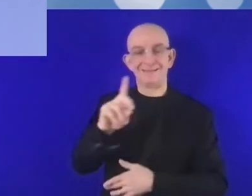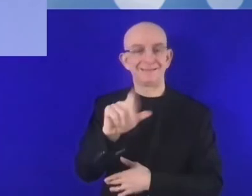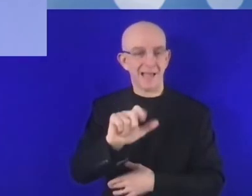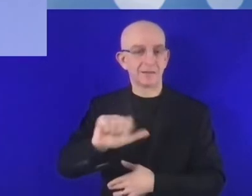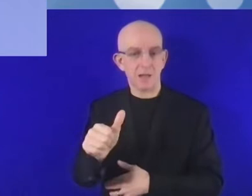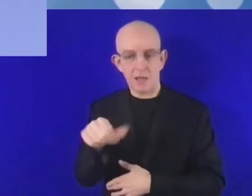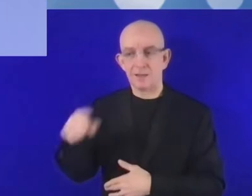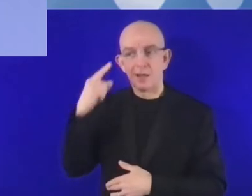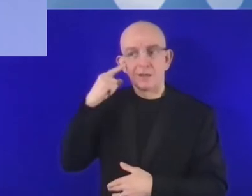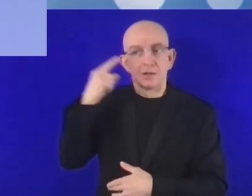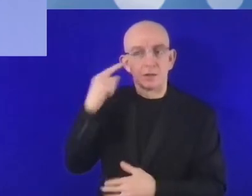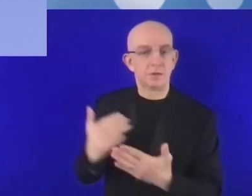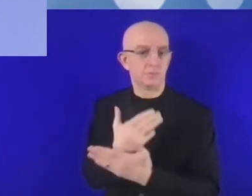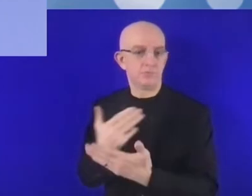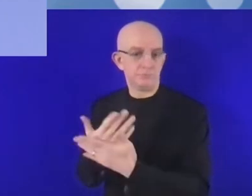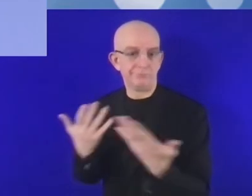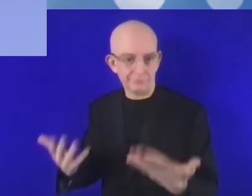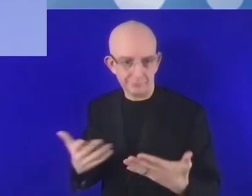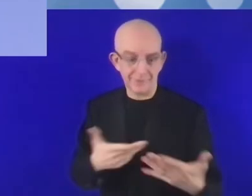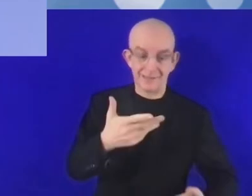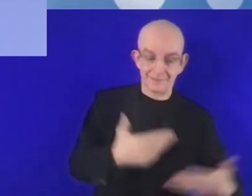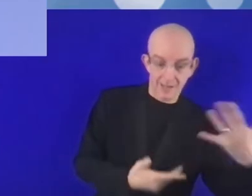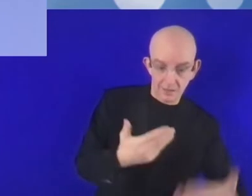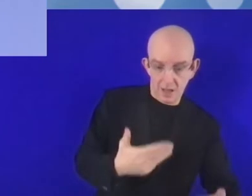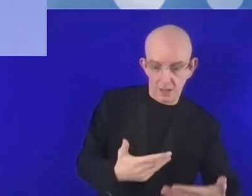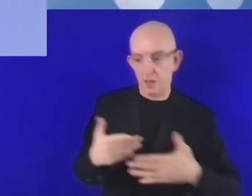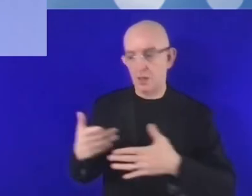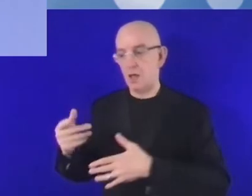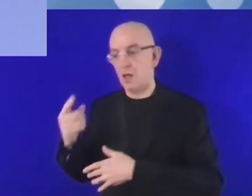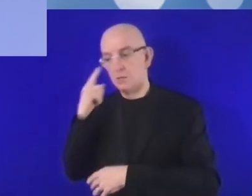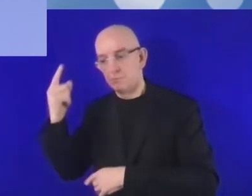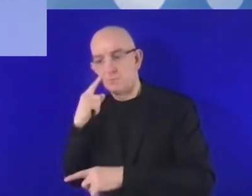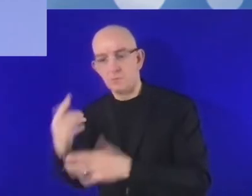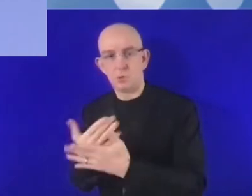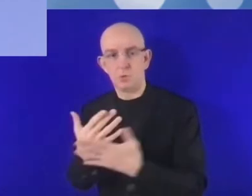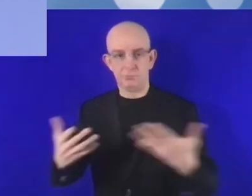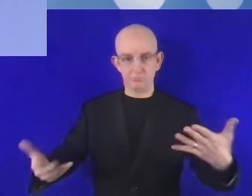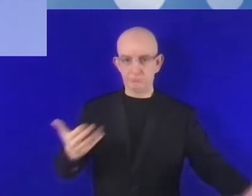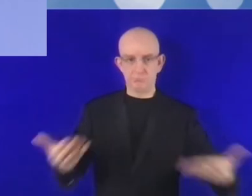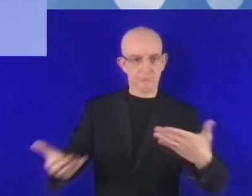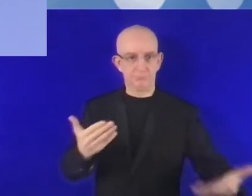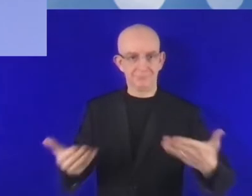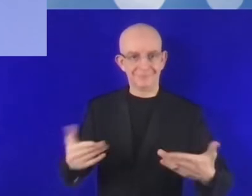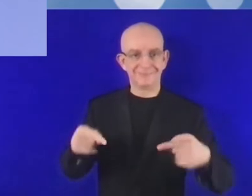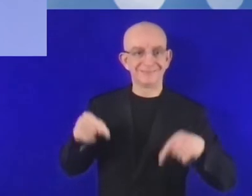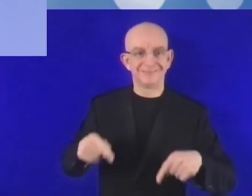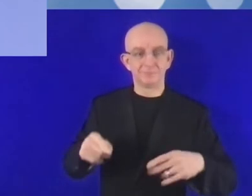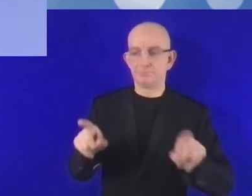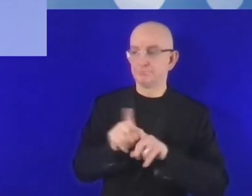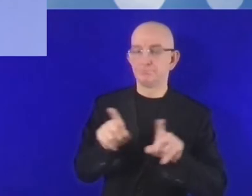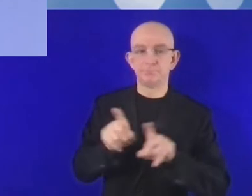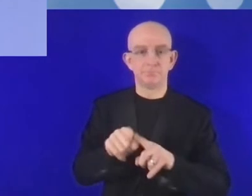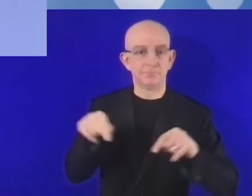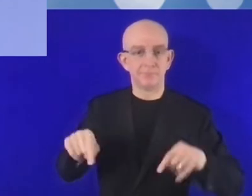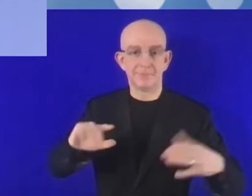oil so it's a new oil that needs the use of new tools approach to collect